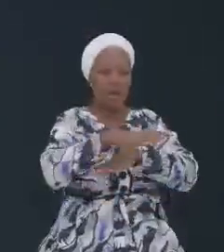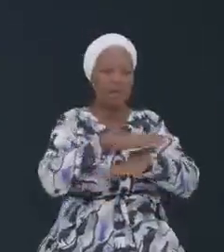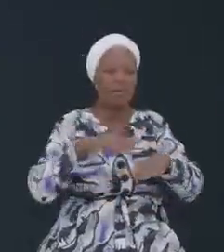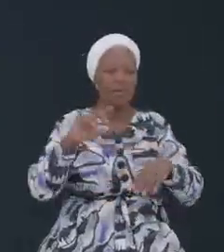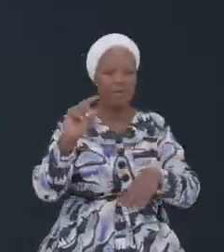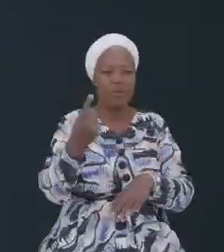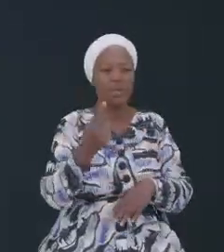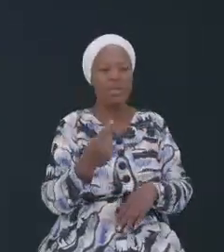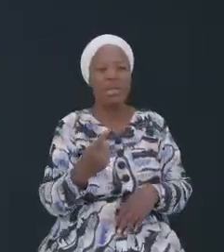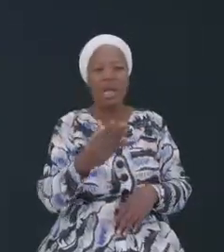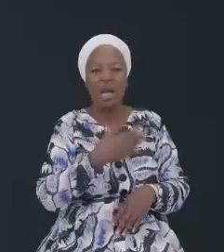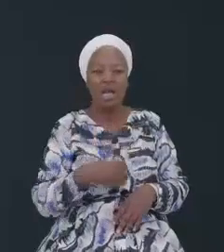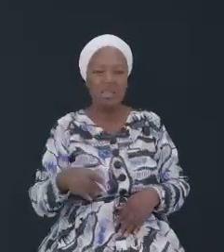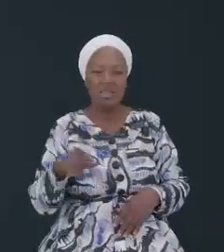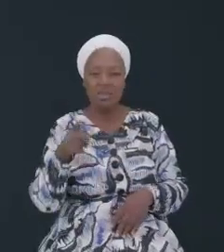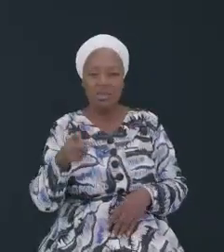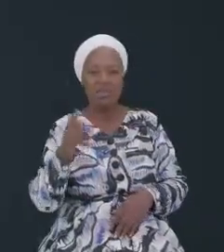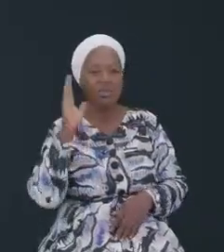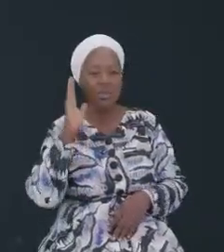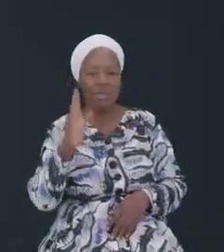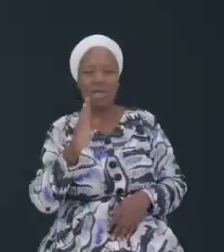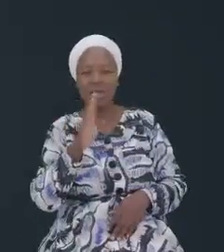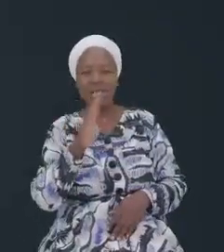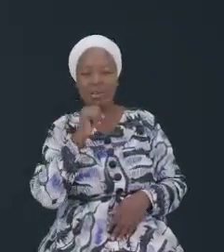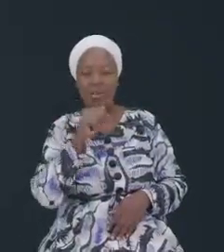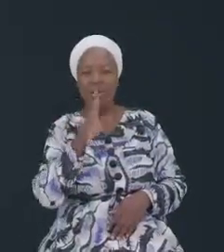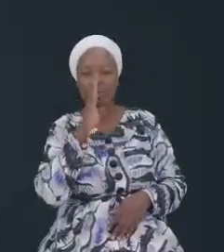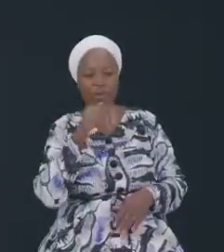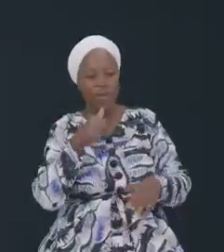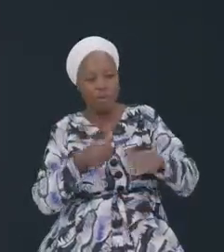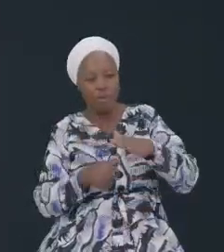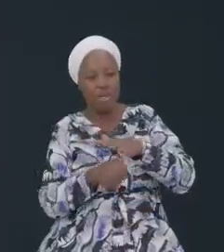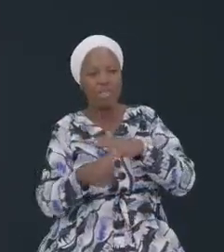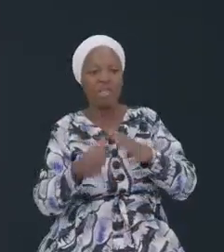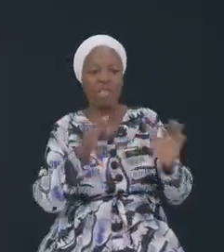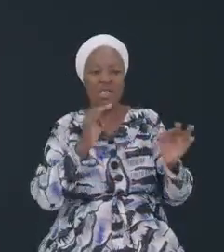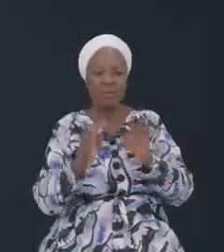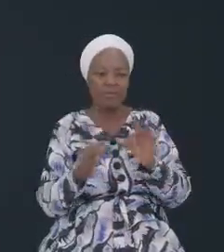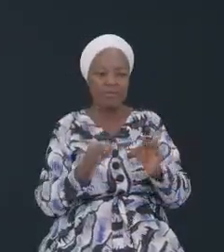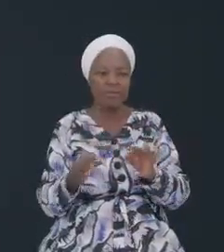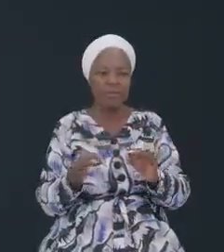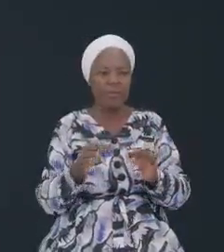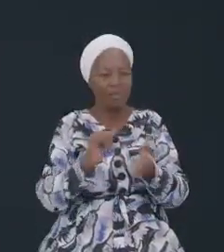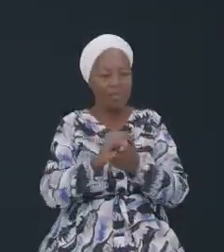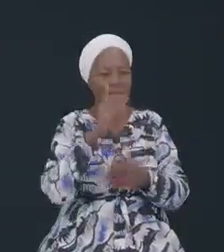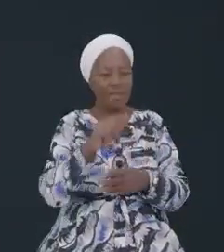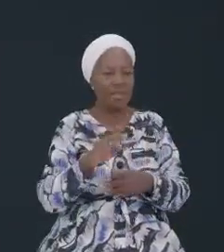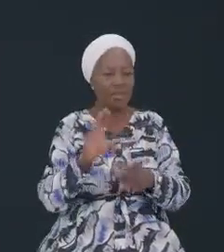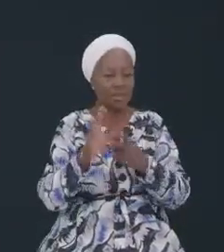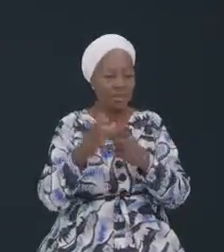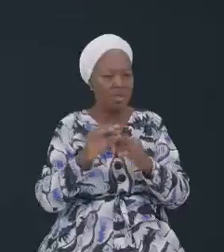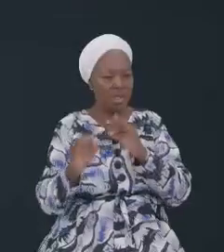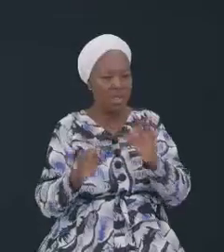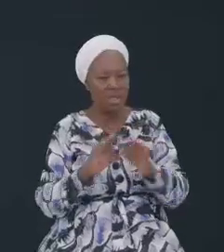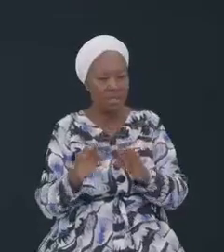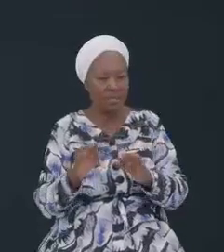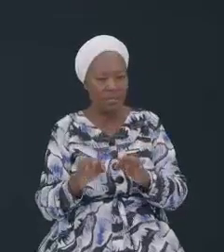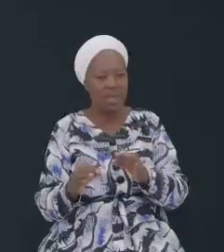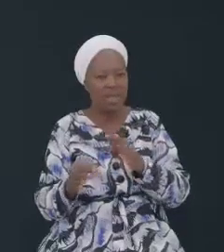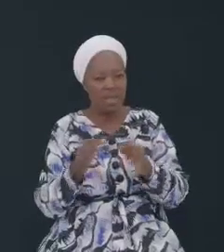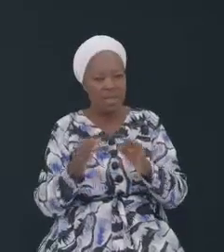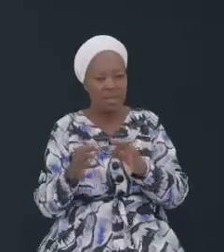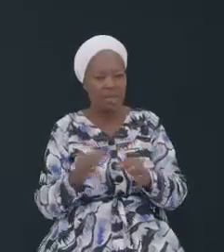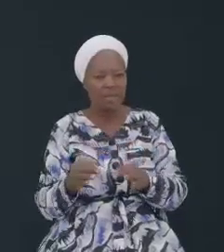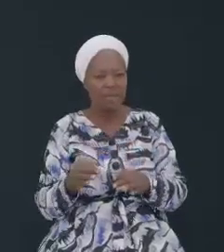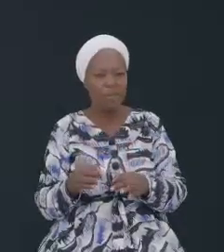above only, and thou shalt not be beneath, if, that's the condition, if